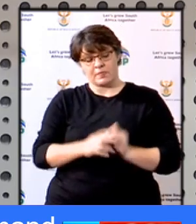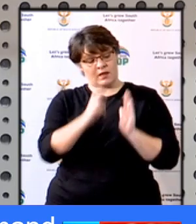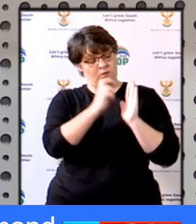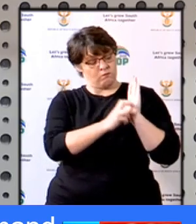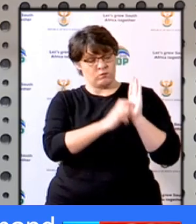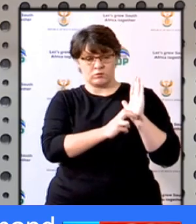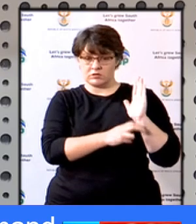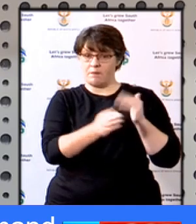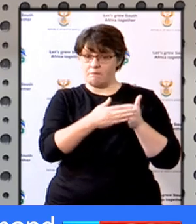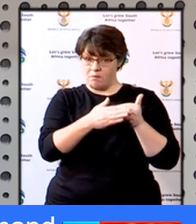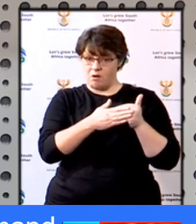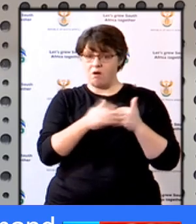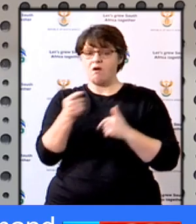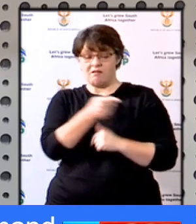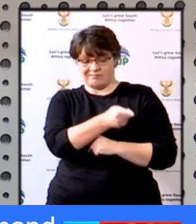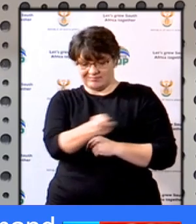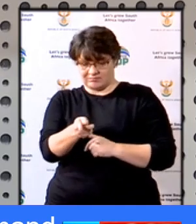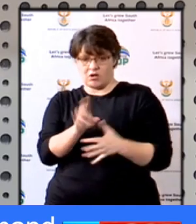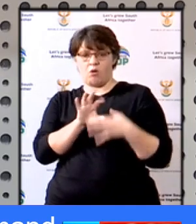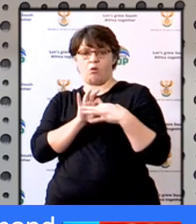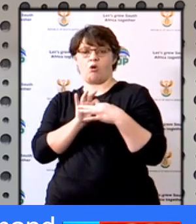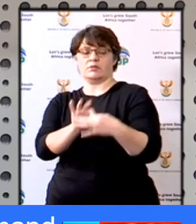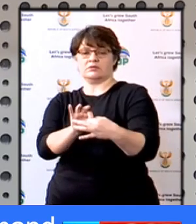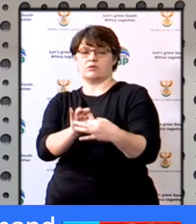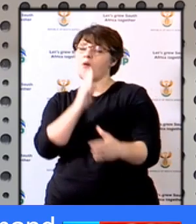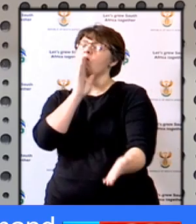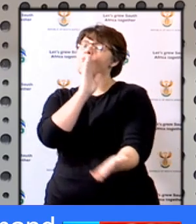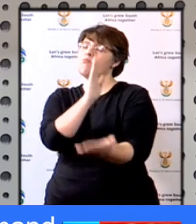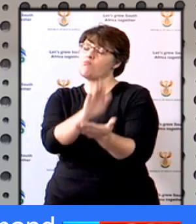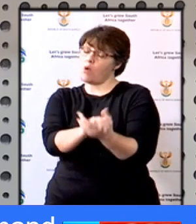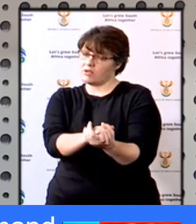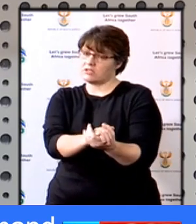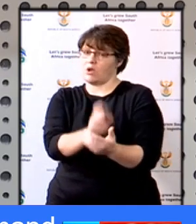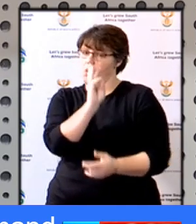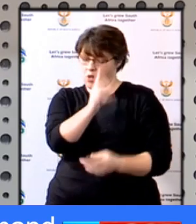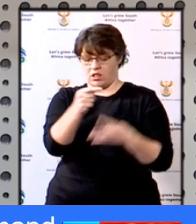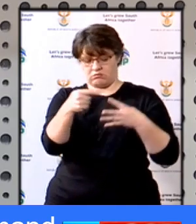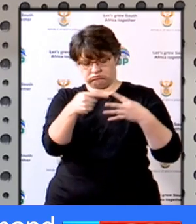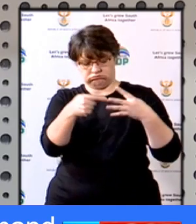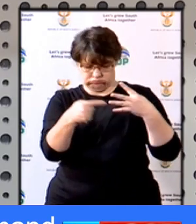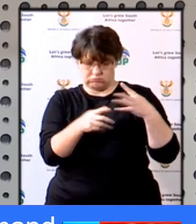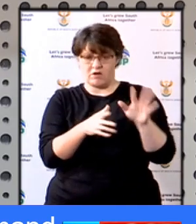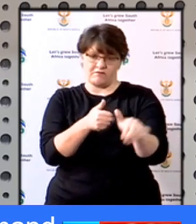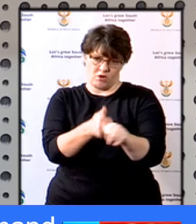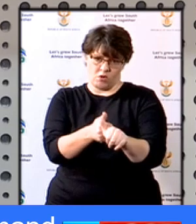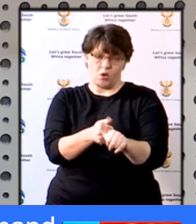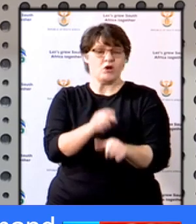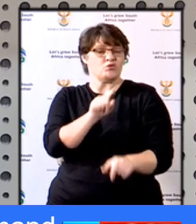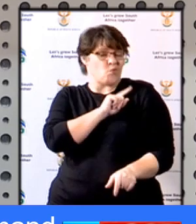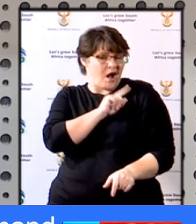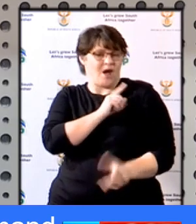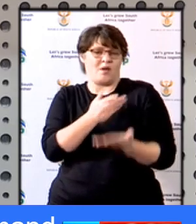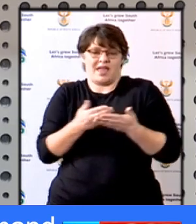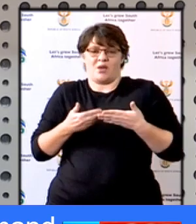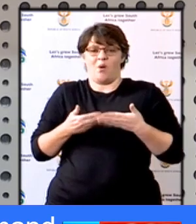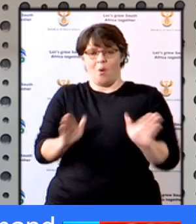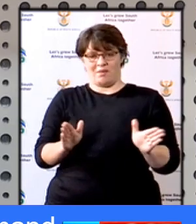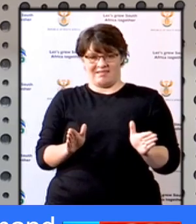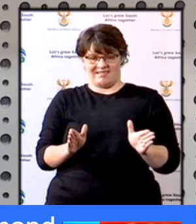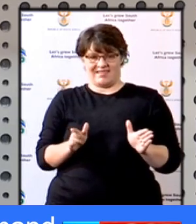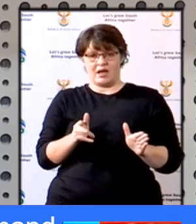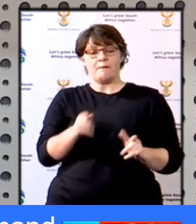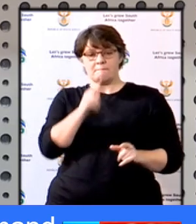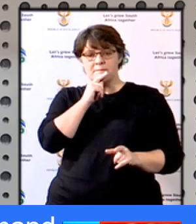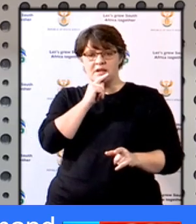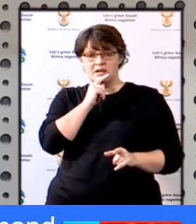detail of the commitments the industry is making to ensure that the reopening of the sale of alcohol would not be accompanied